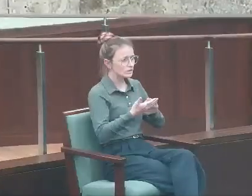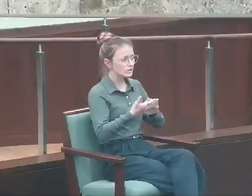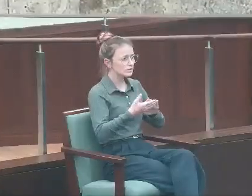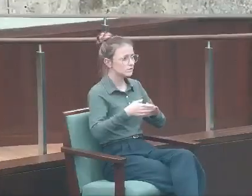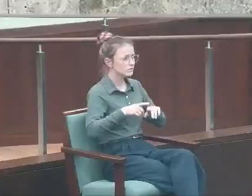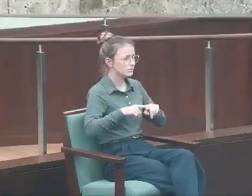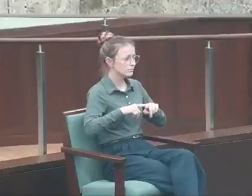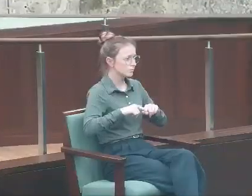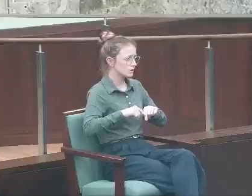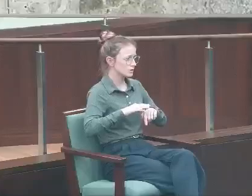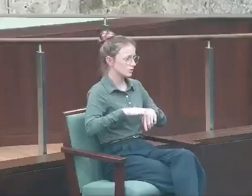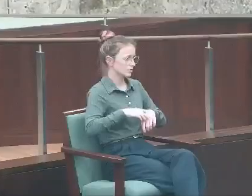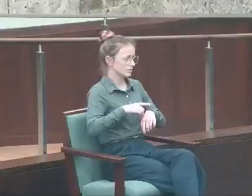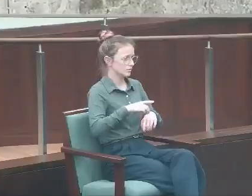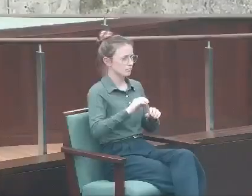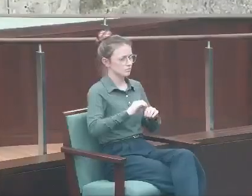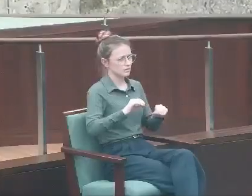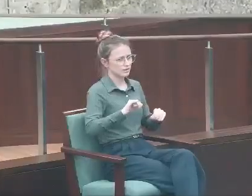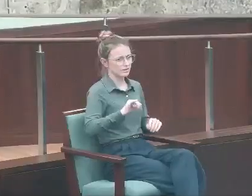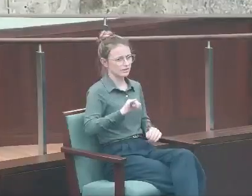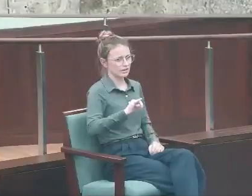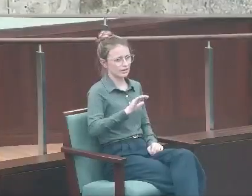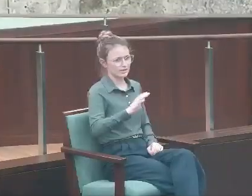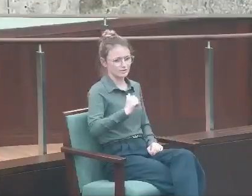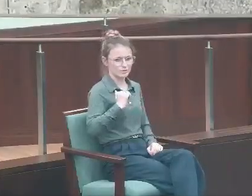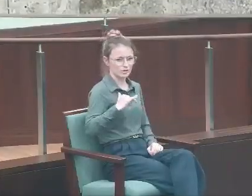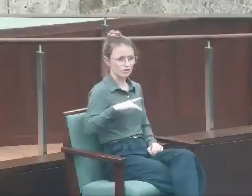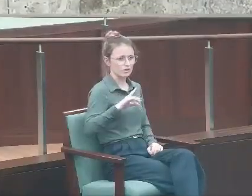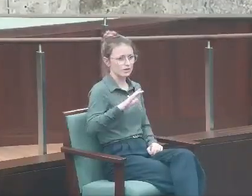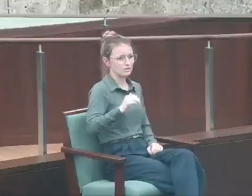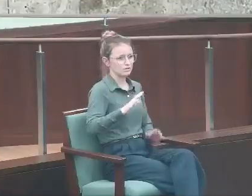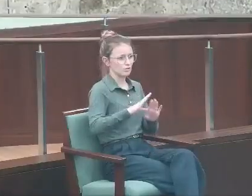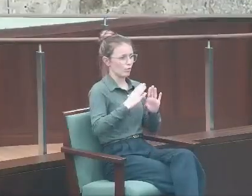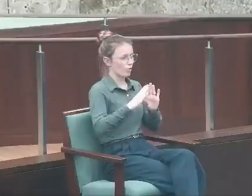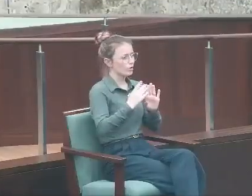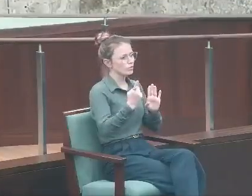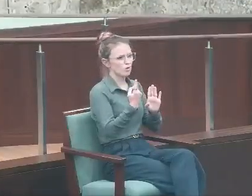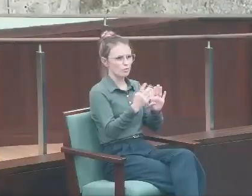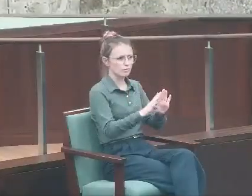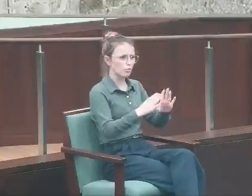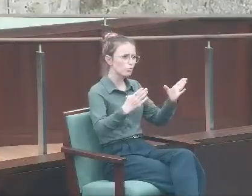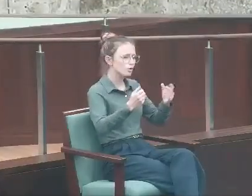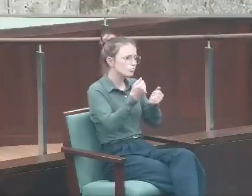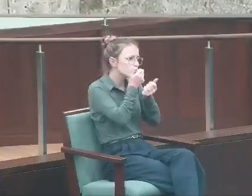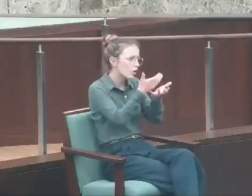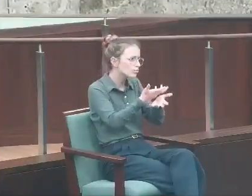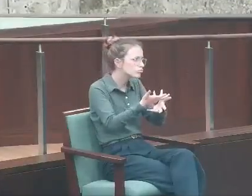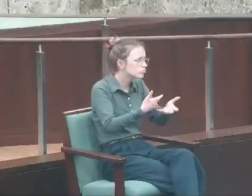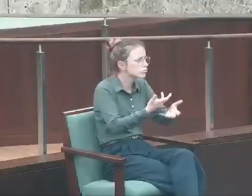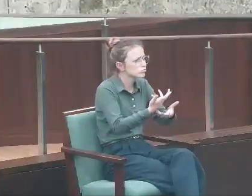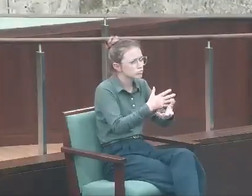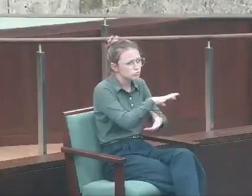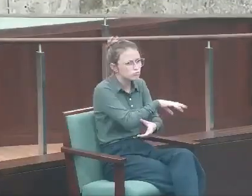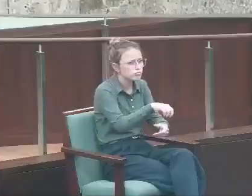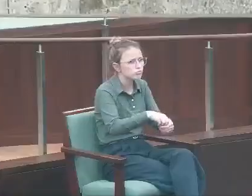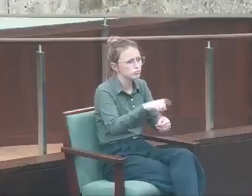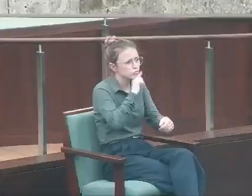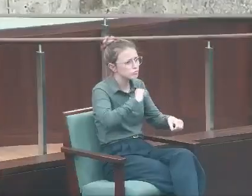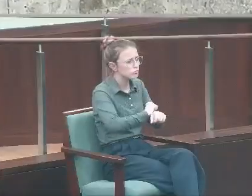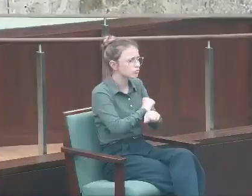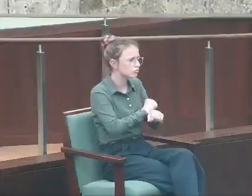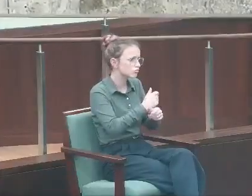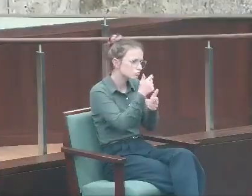not in my backyard. His door was always open. He was warm and engaged, truly interested in hearing